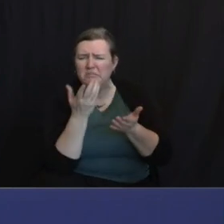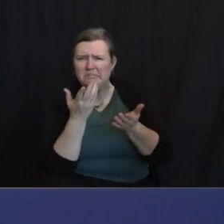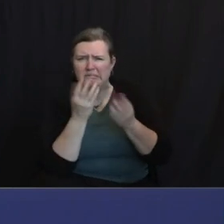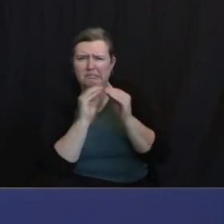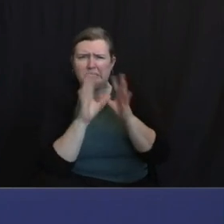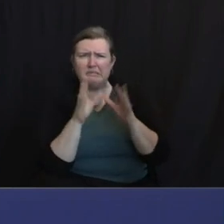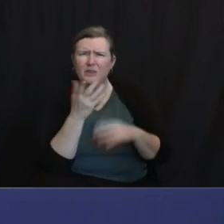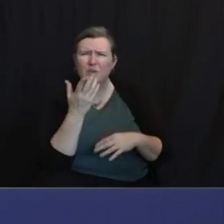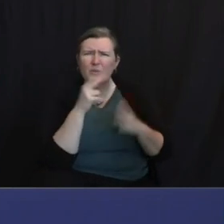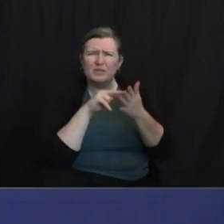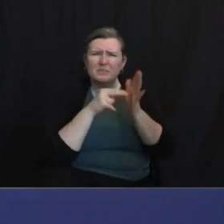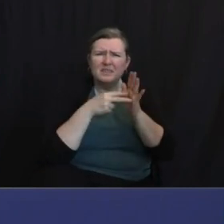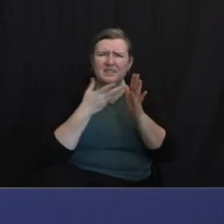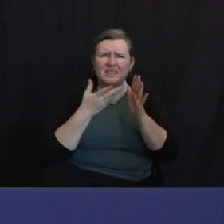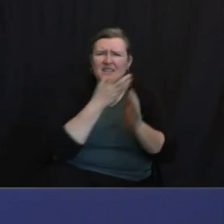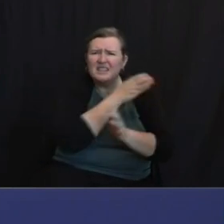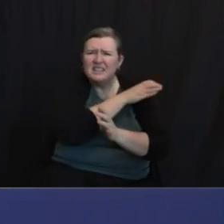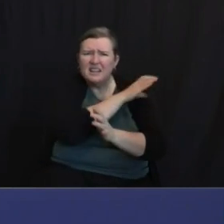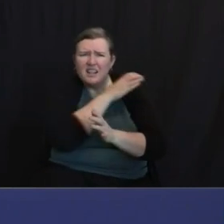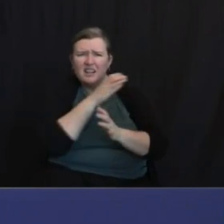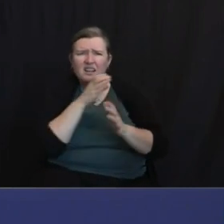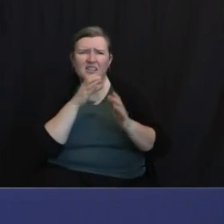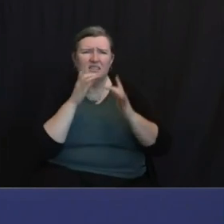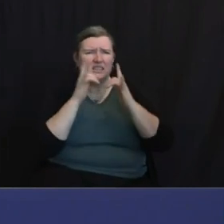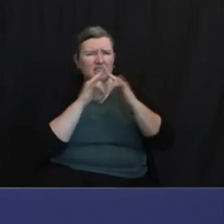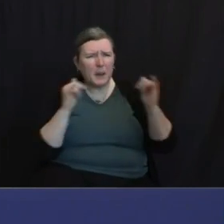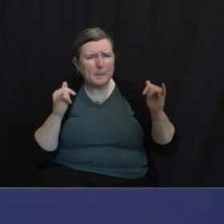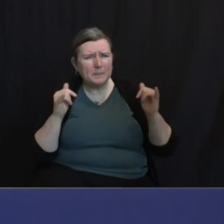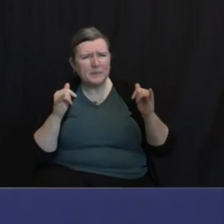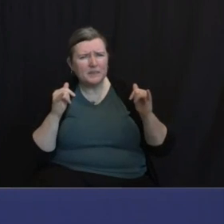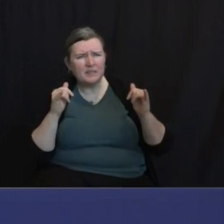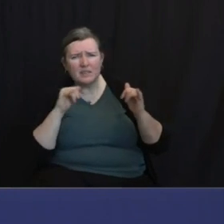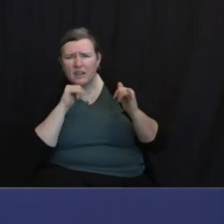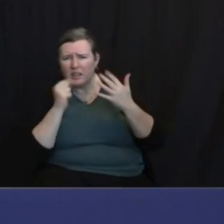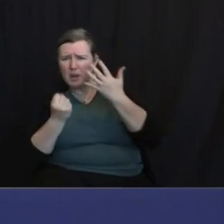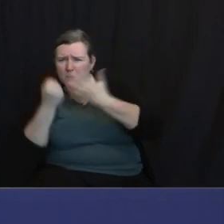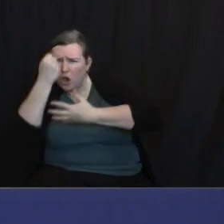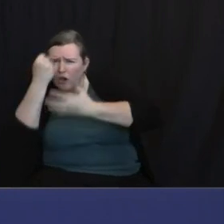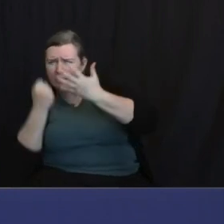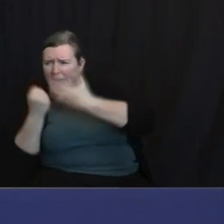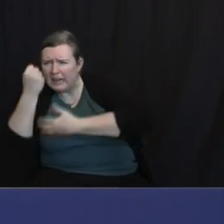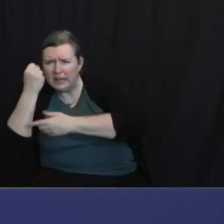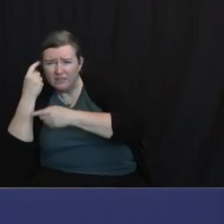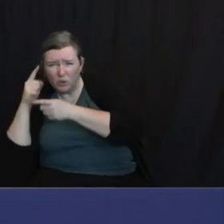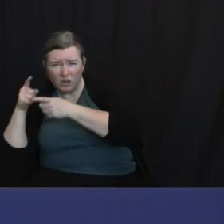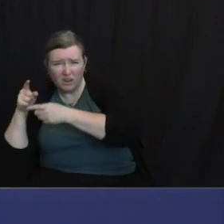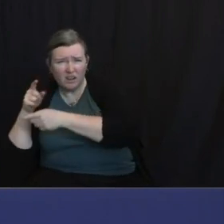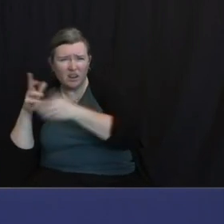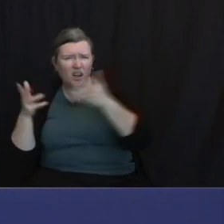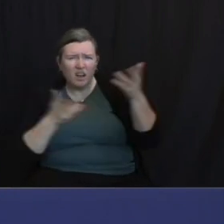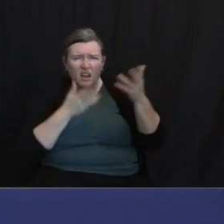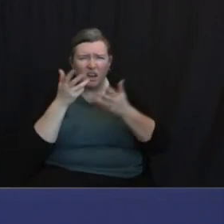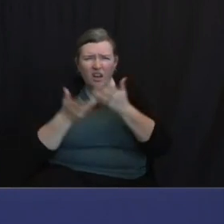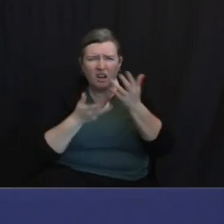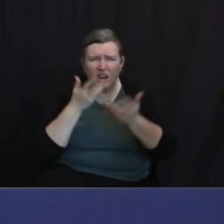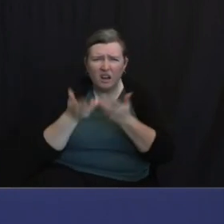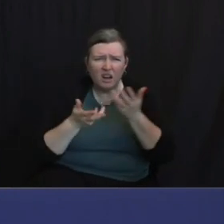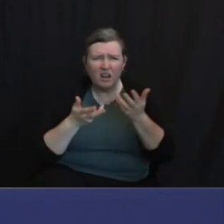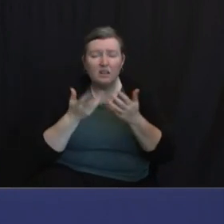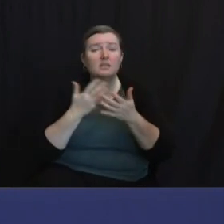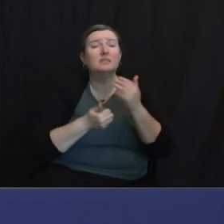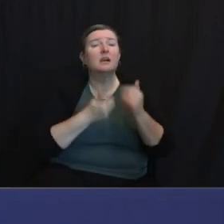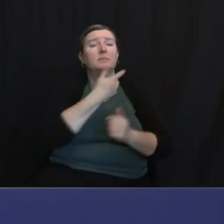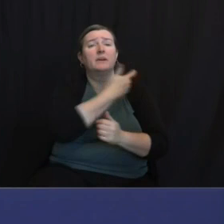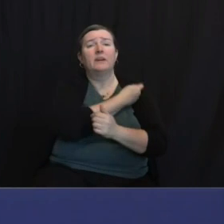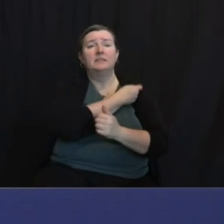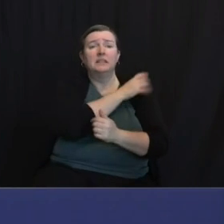you have clinics and at the same time say you're not deprioritizing people? There have been an increasing number of vaccine clinics exclusively for